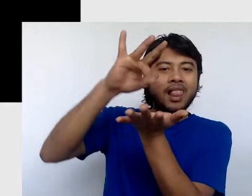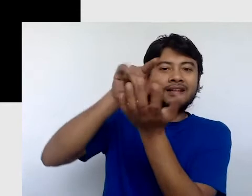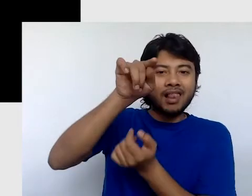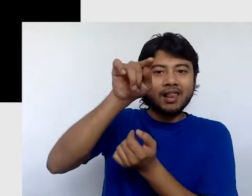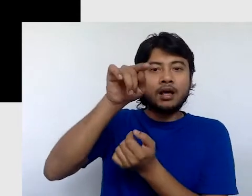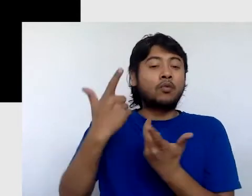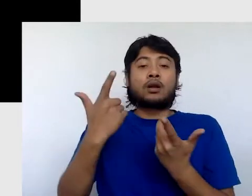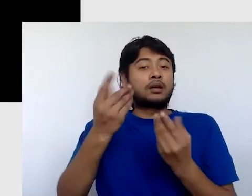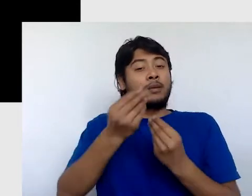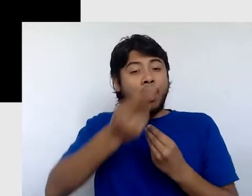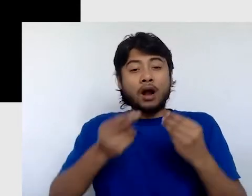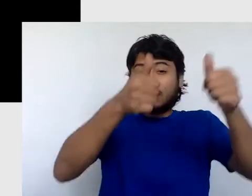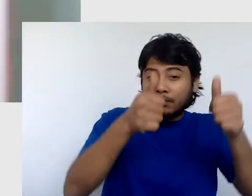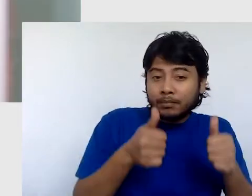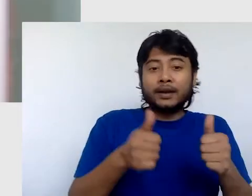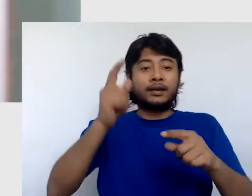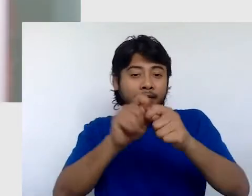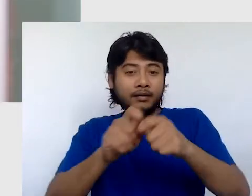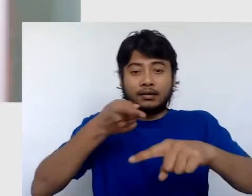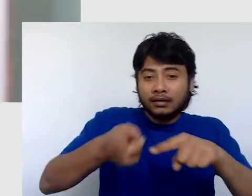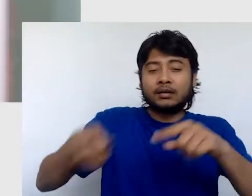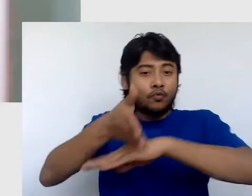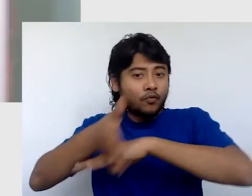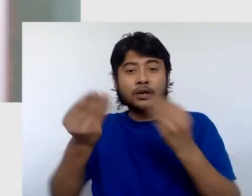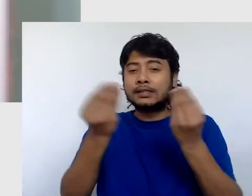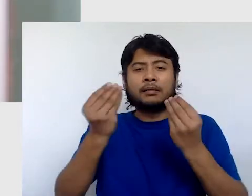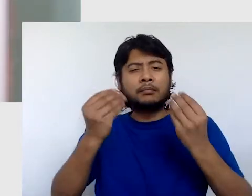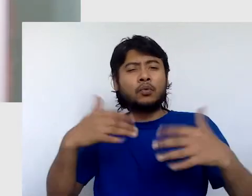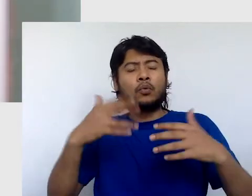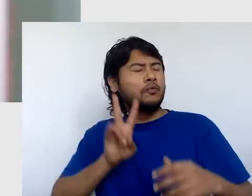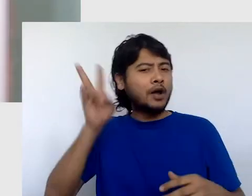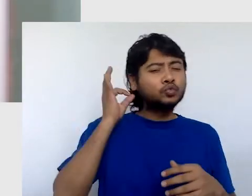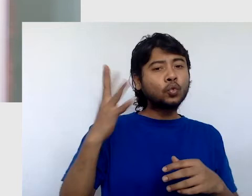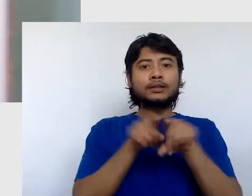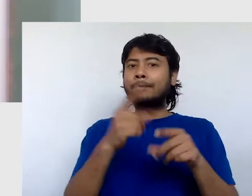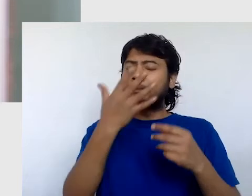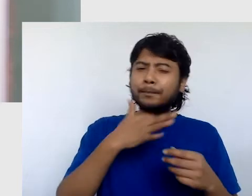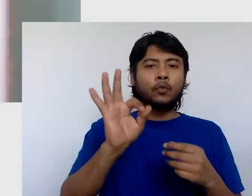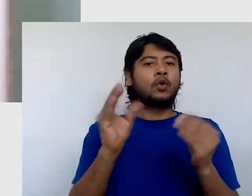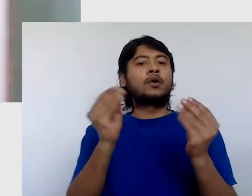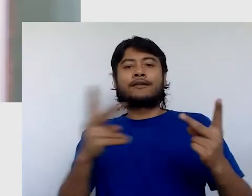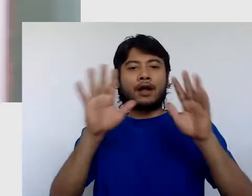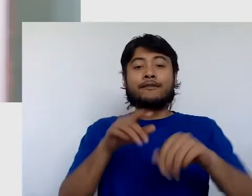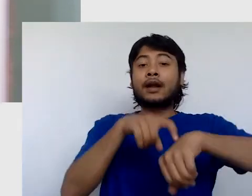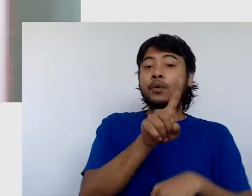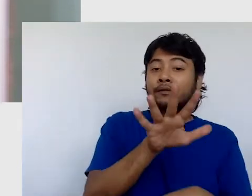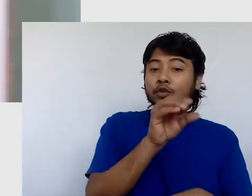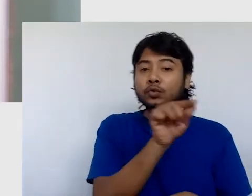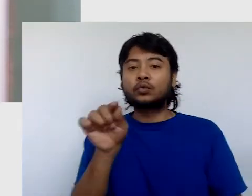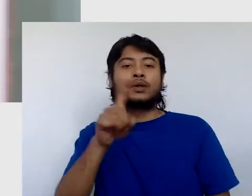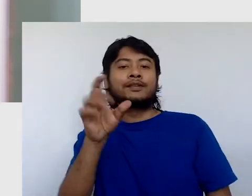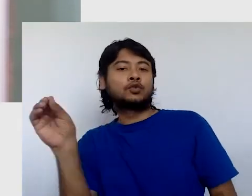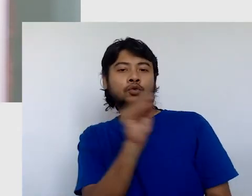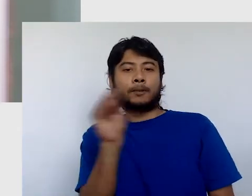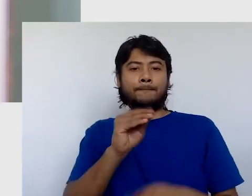produced some of the finest works of art from the 16th to 18th centuries. It was also marked by a confluence of different